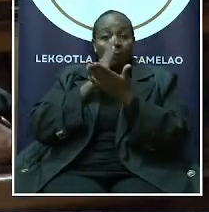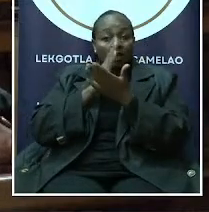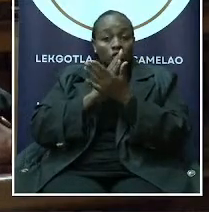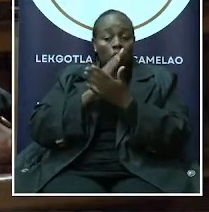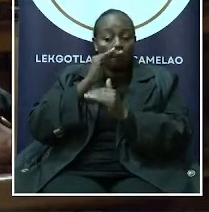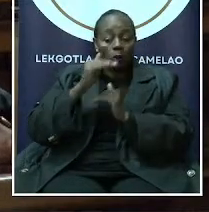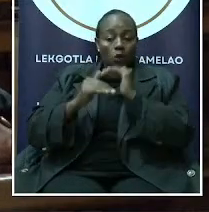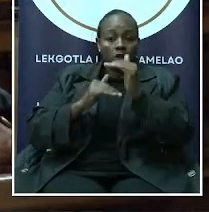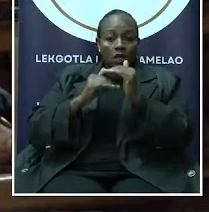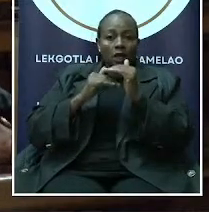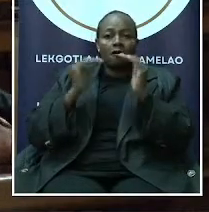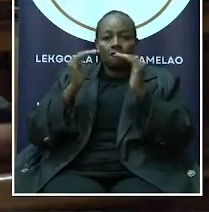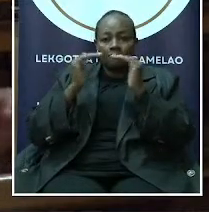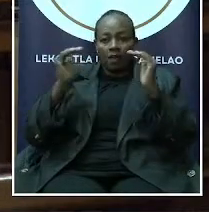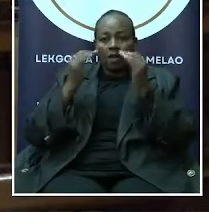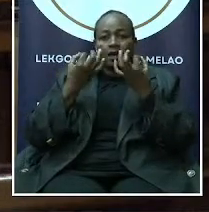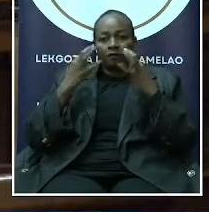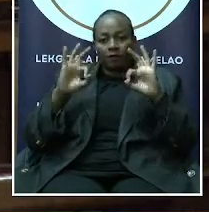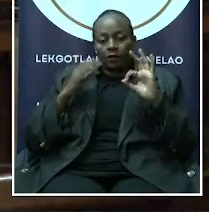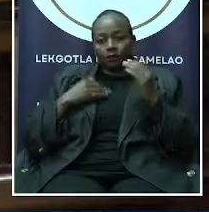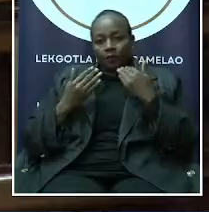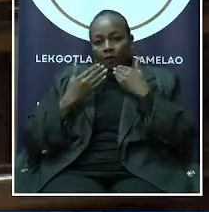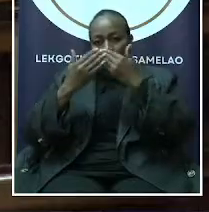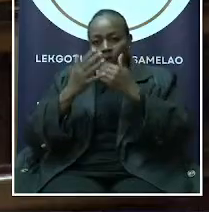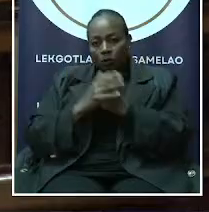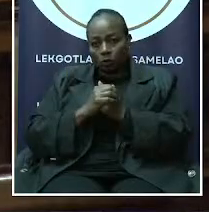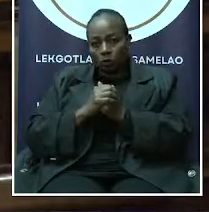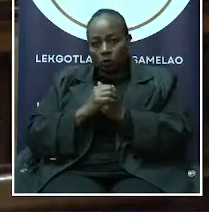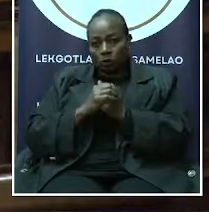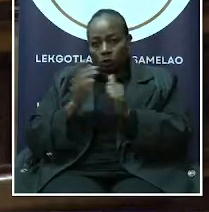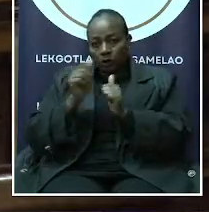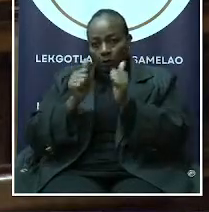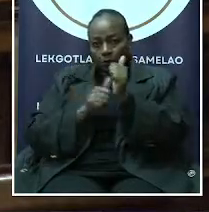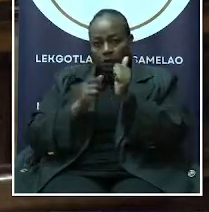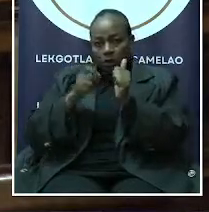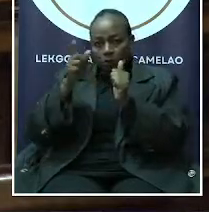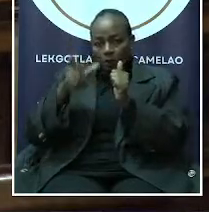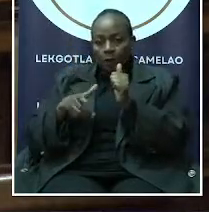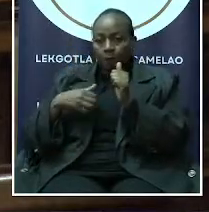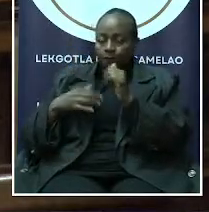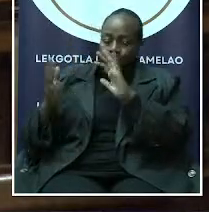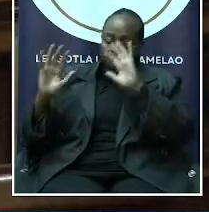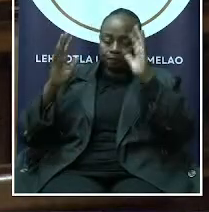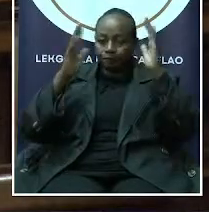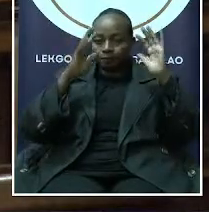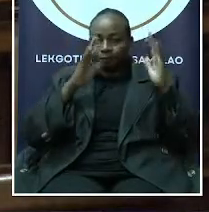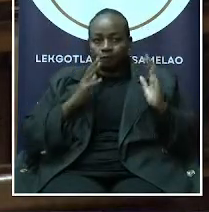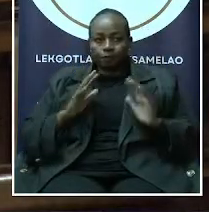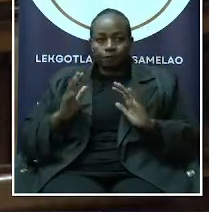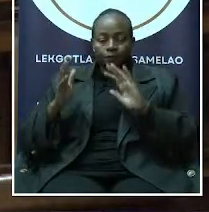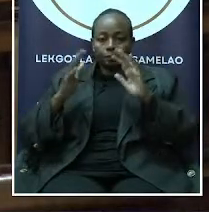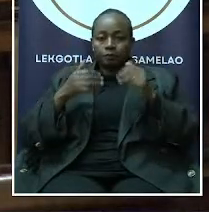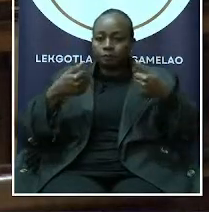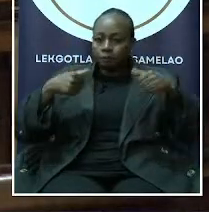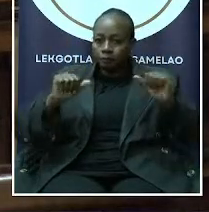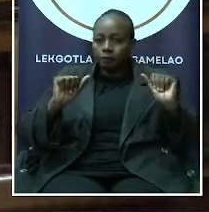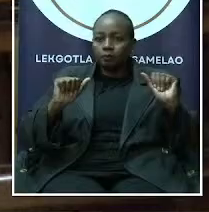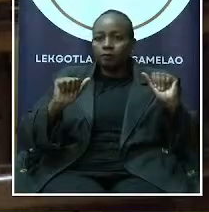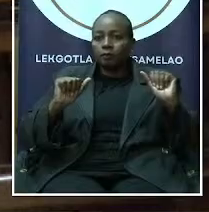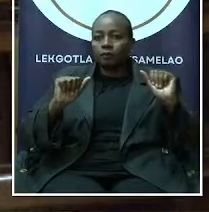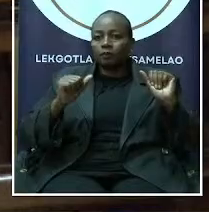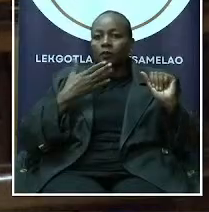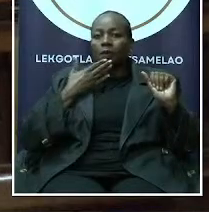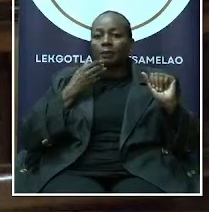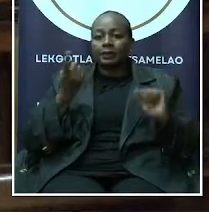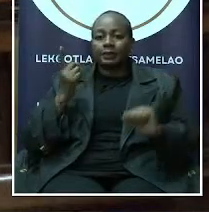process is free and fair. Thank you very much, Deputy Speaker. Thank you very much, Honorable Speaker. Can the next speaker that I noted please come